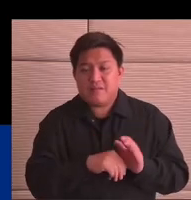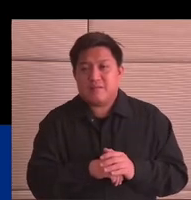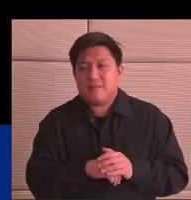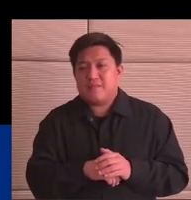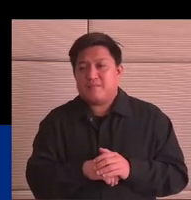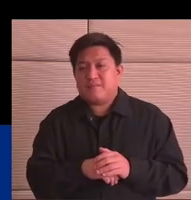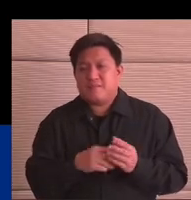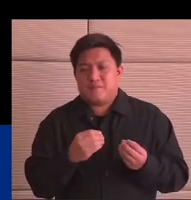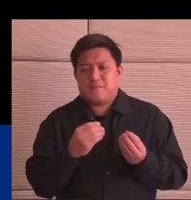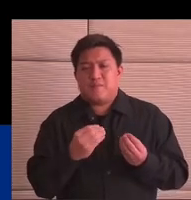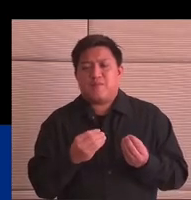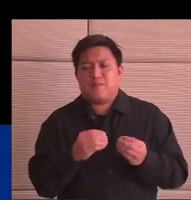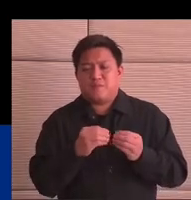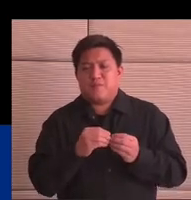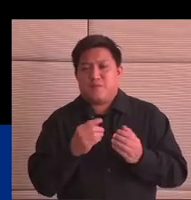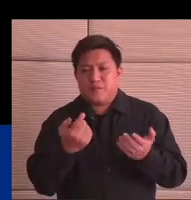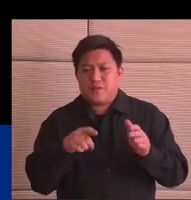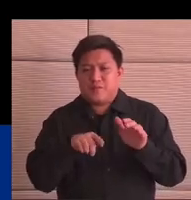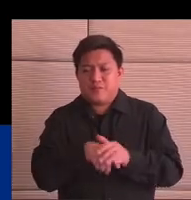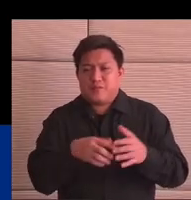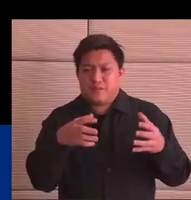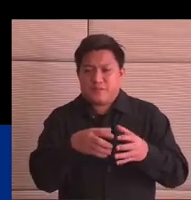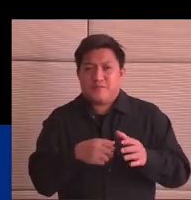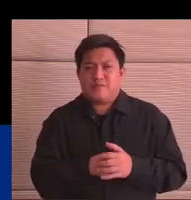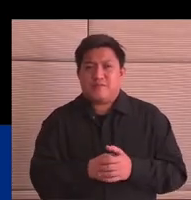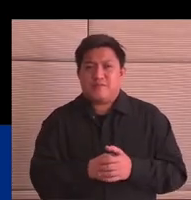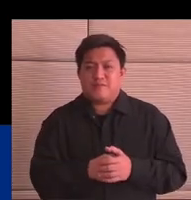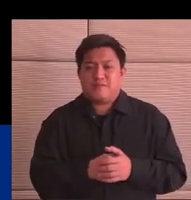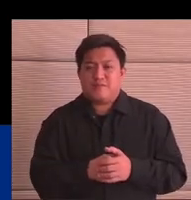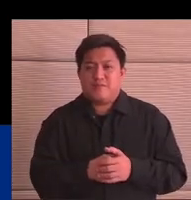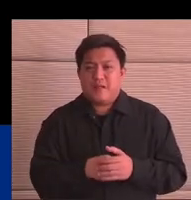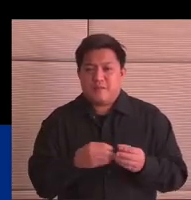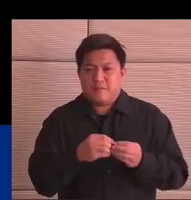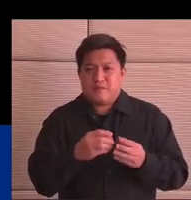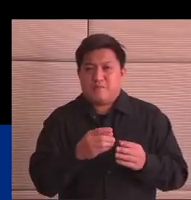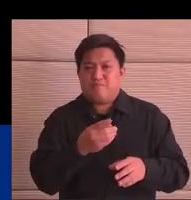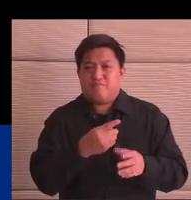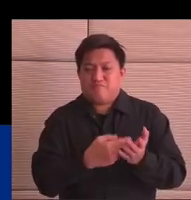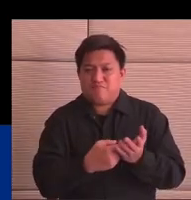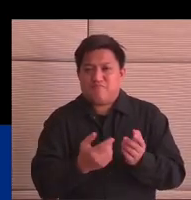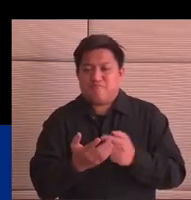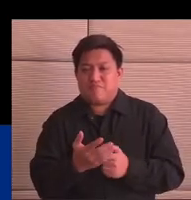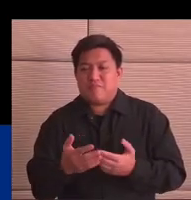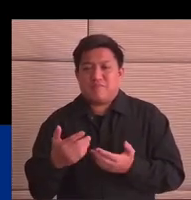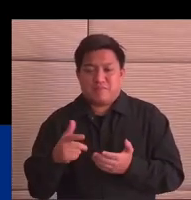most inclusive sector. I'll stop there, and of course, we can have a more discussion after this. Thank you very much.